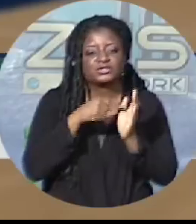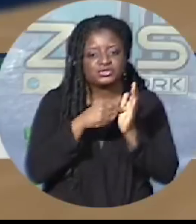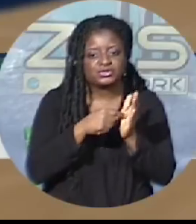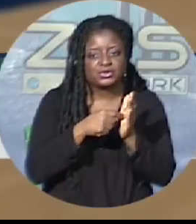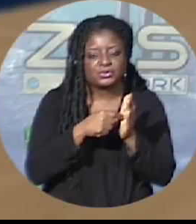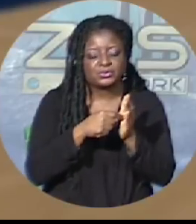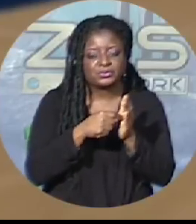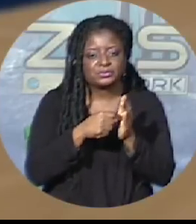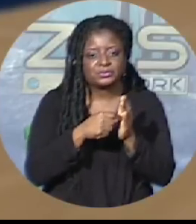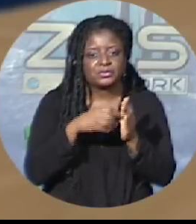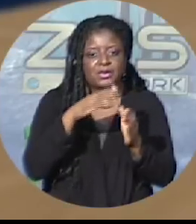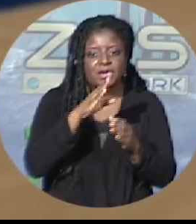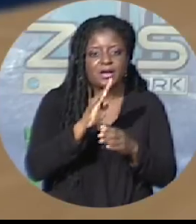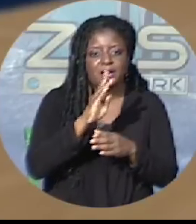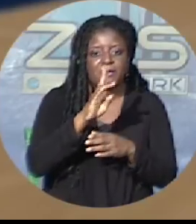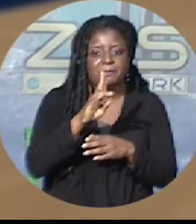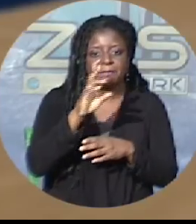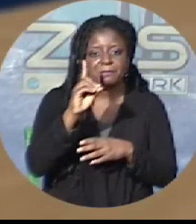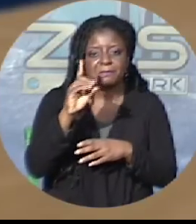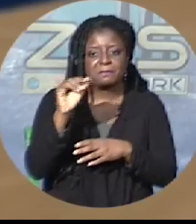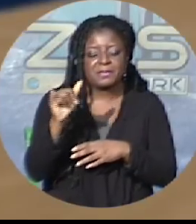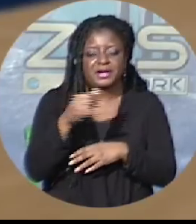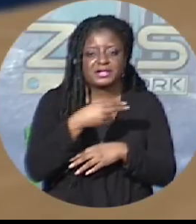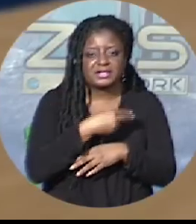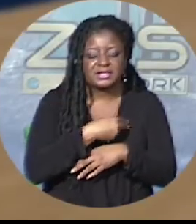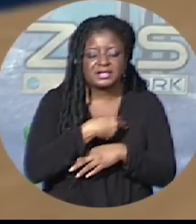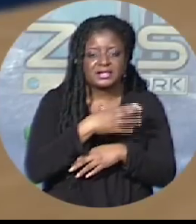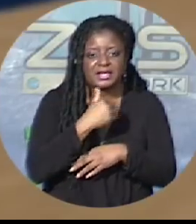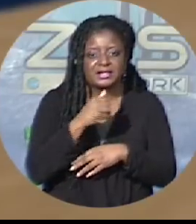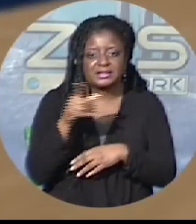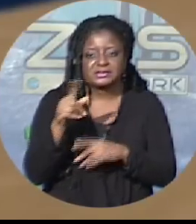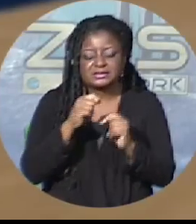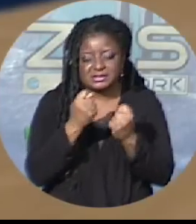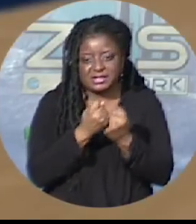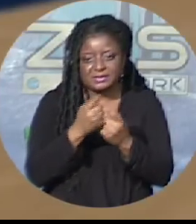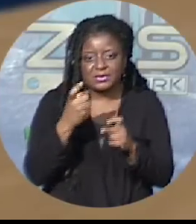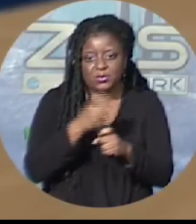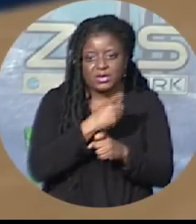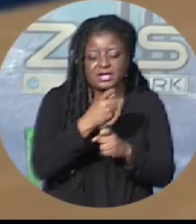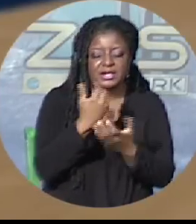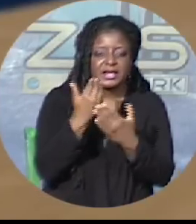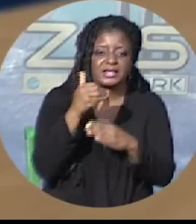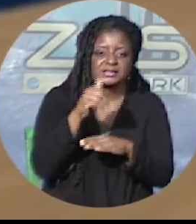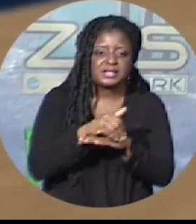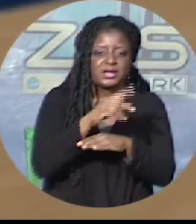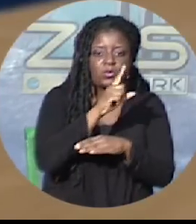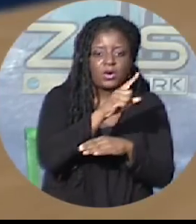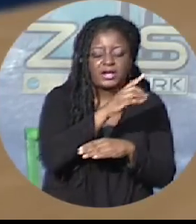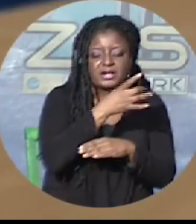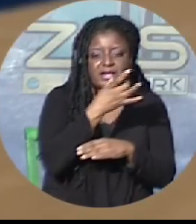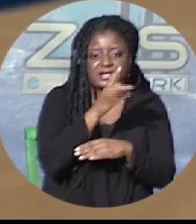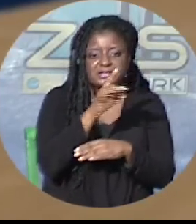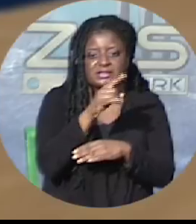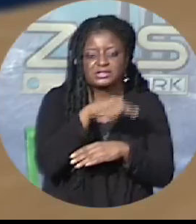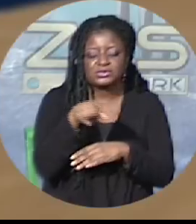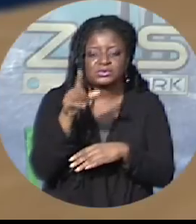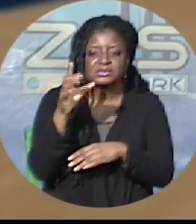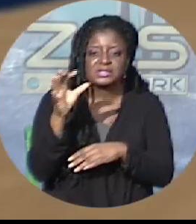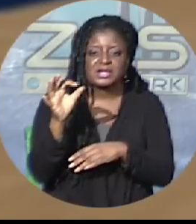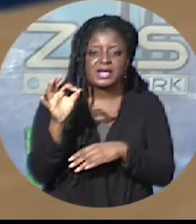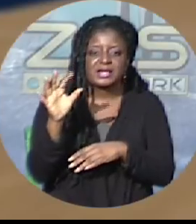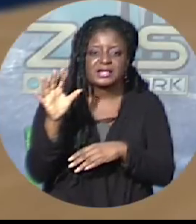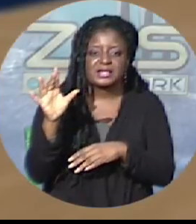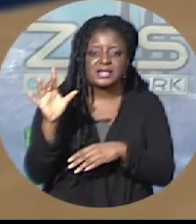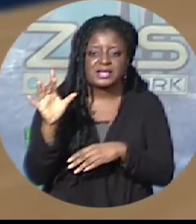just now. Buddy Hield and the New Orleans Pelicans picking up a big win last night, 118-98 over the Orlando Magic.